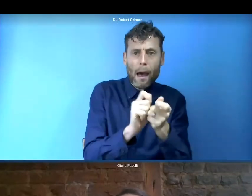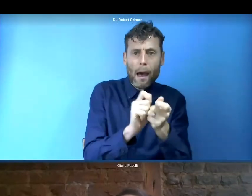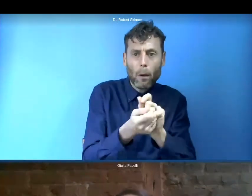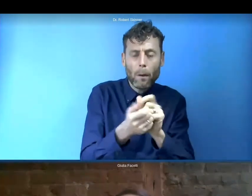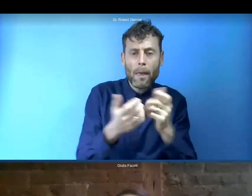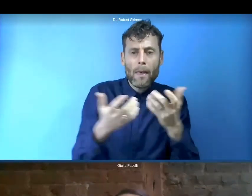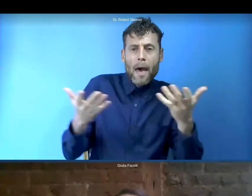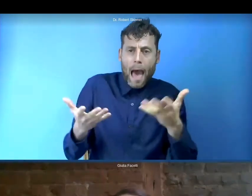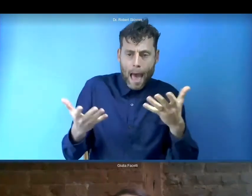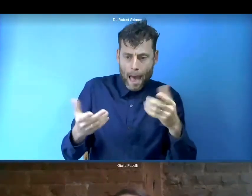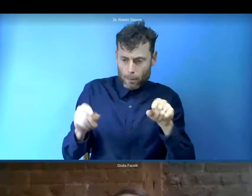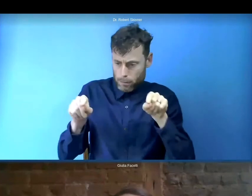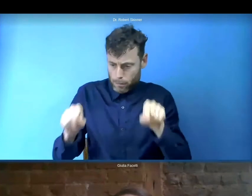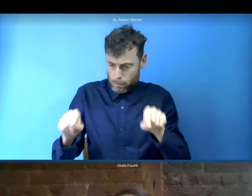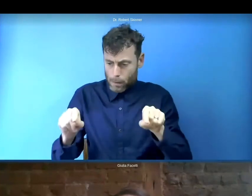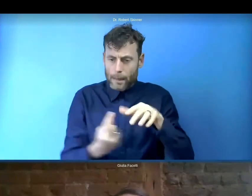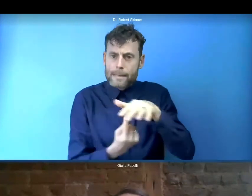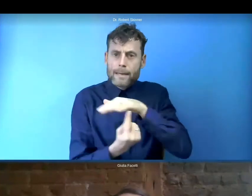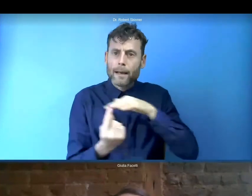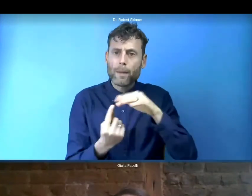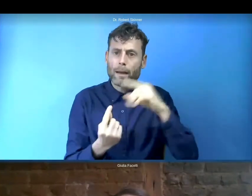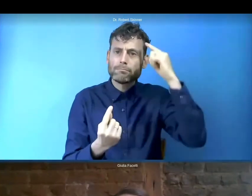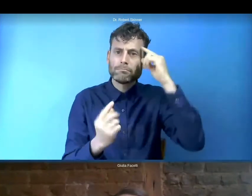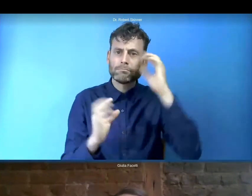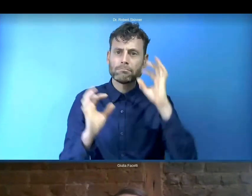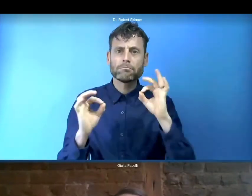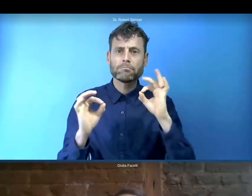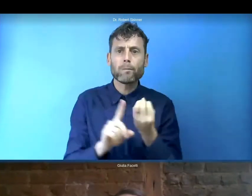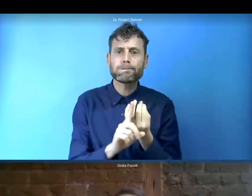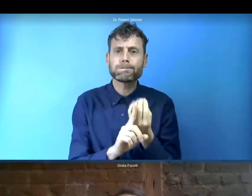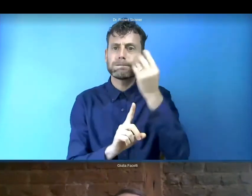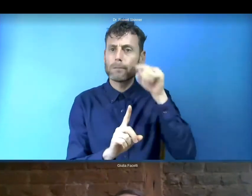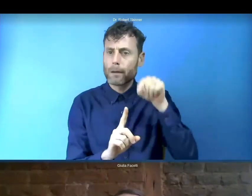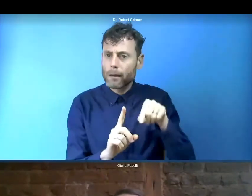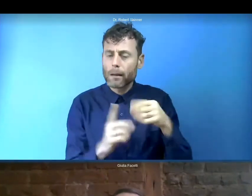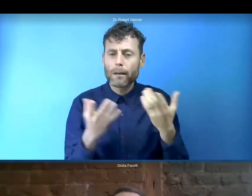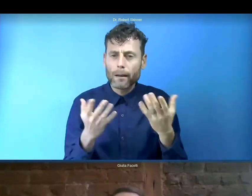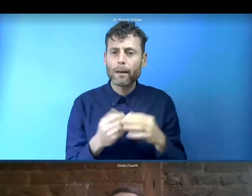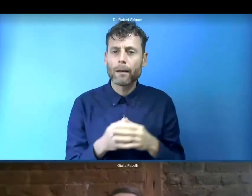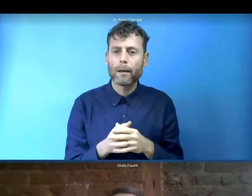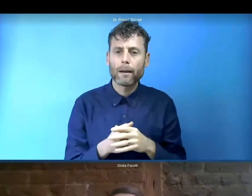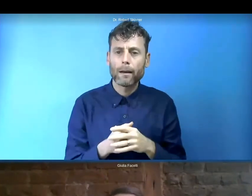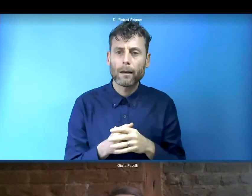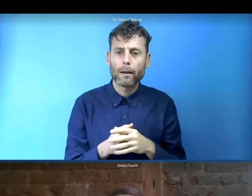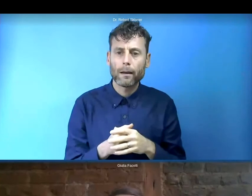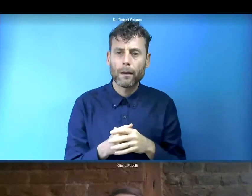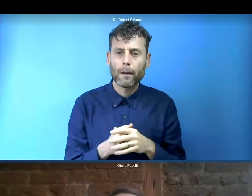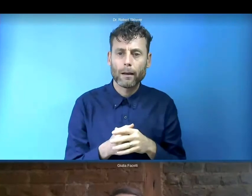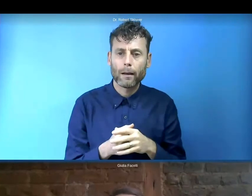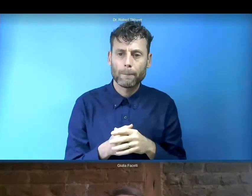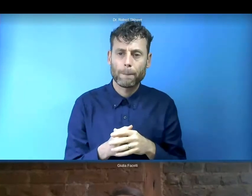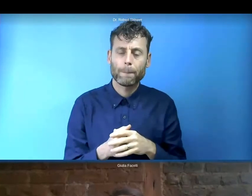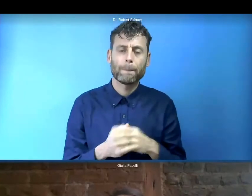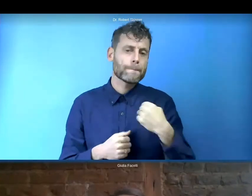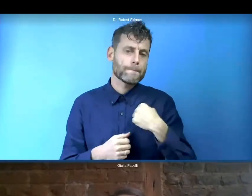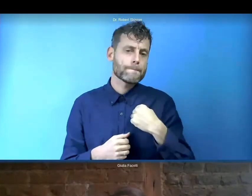while preserving their character, uniqueness, and the role for the citizens? We strongly believe that the key